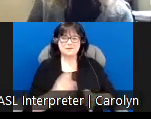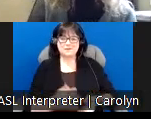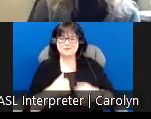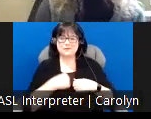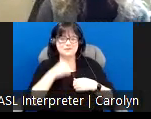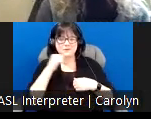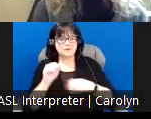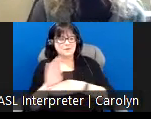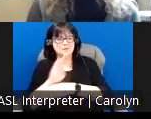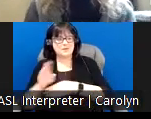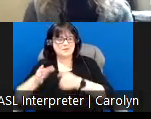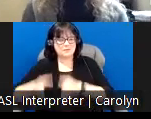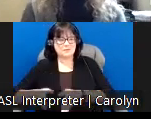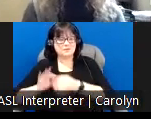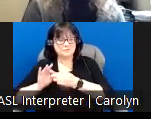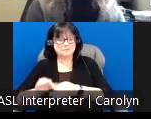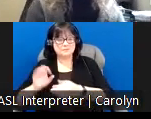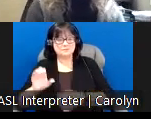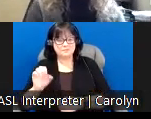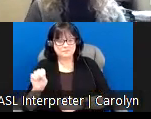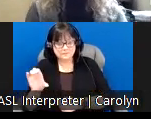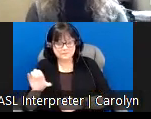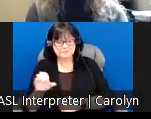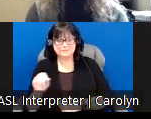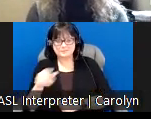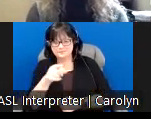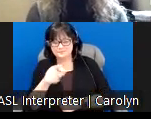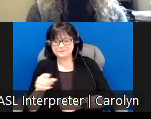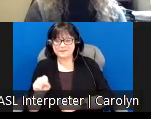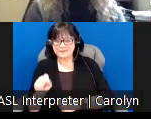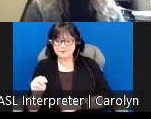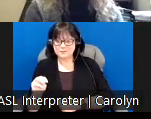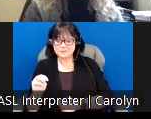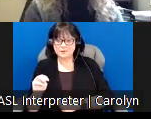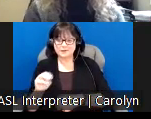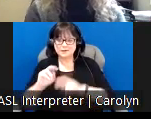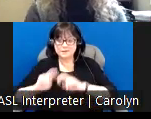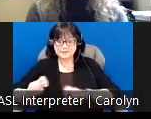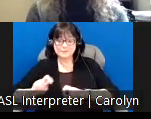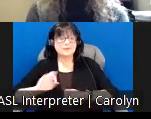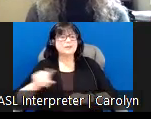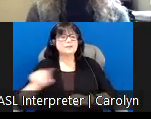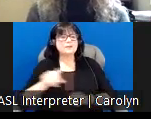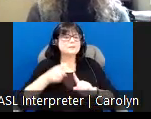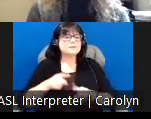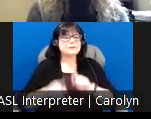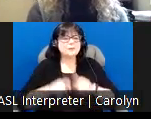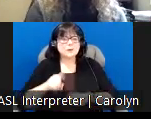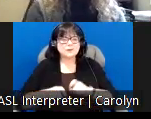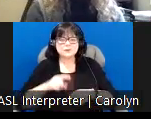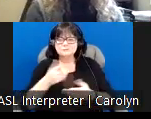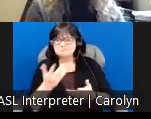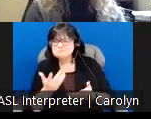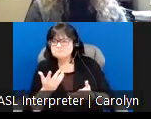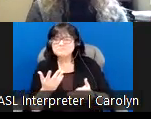the skills marker and College Sector Committee. So if you do have specific questions about the product, please do